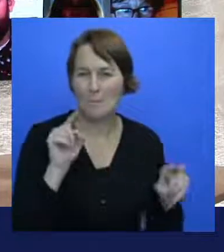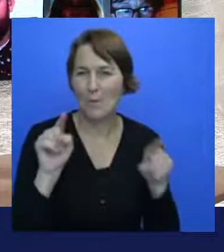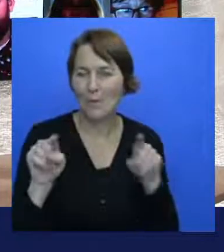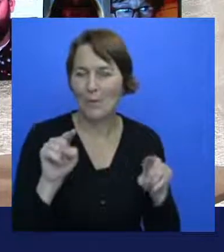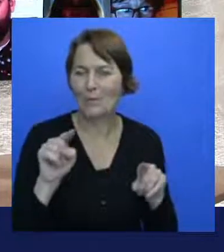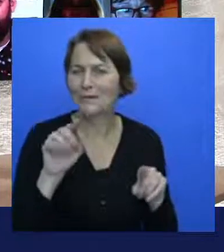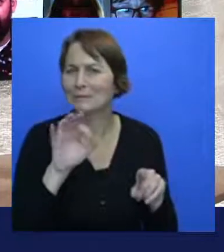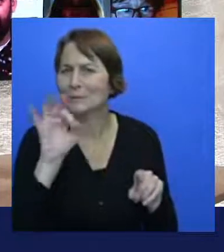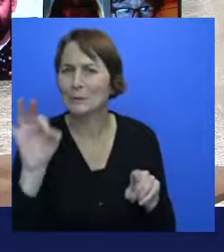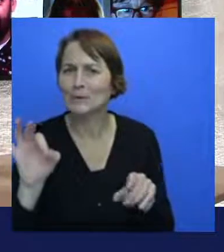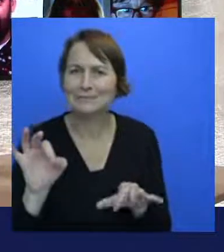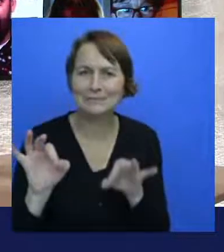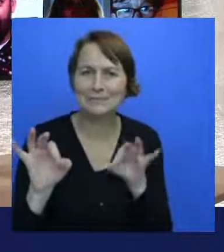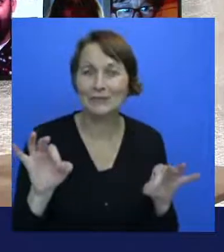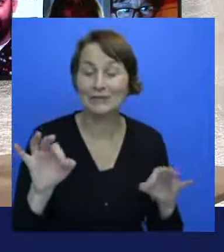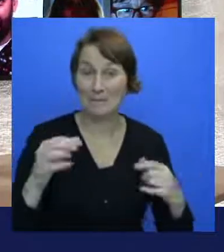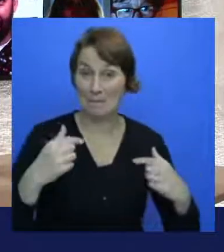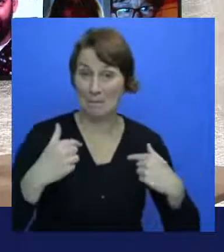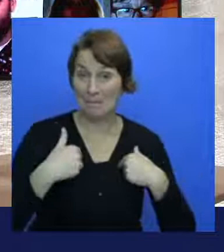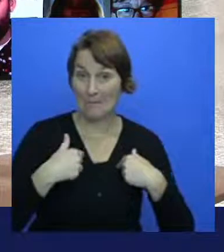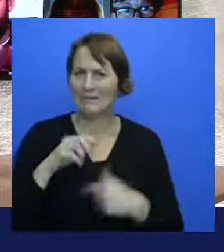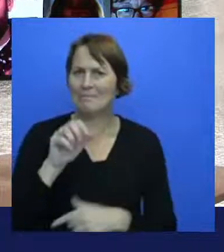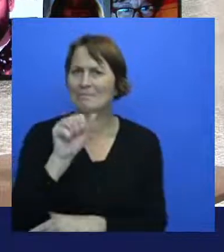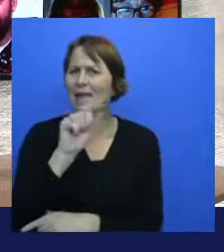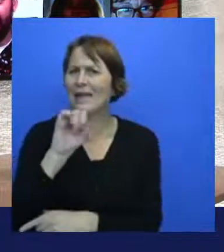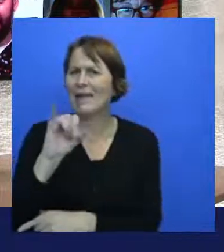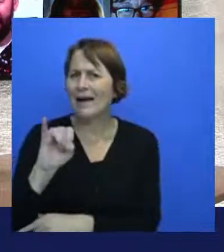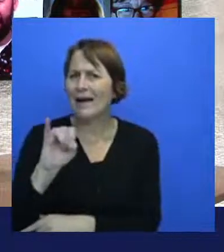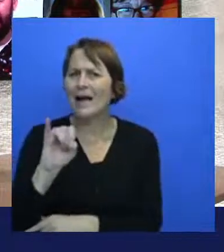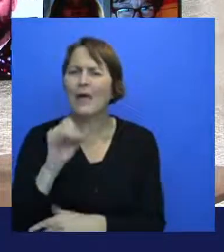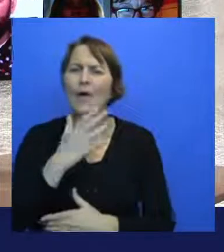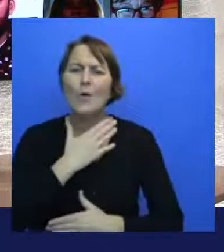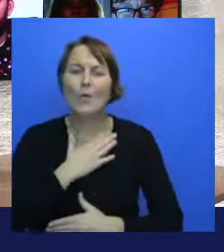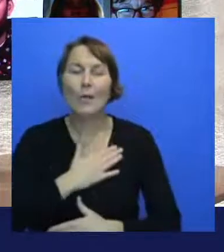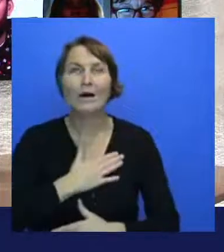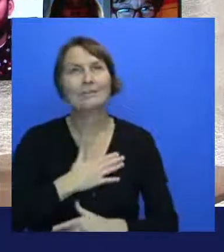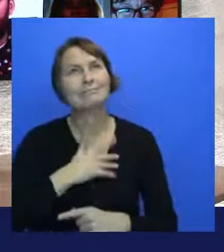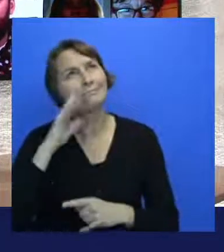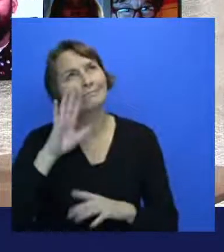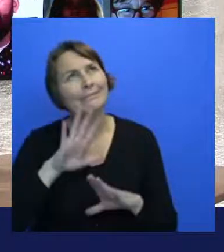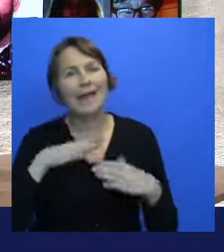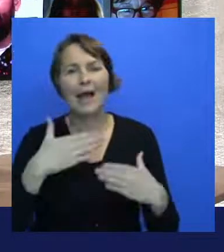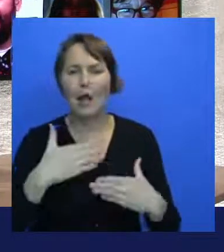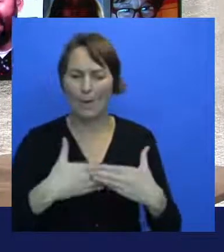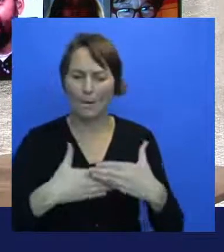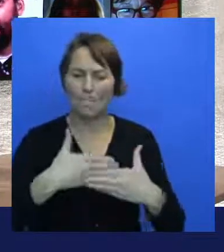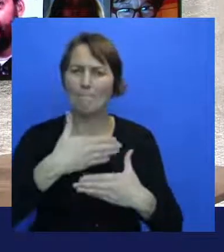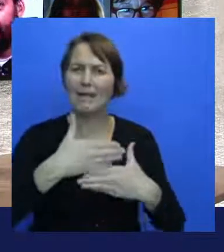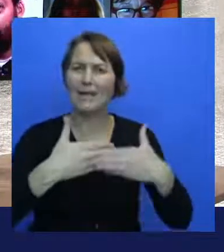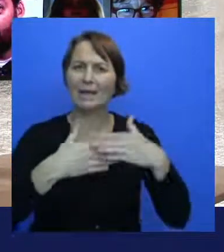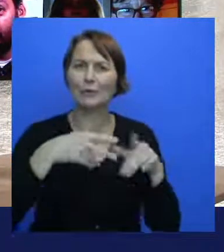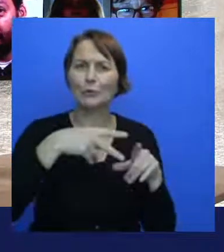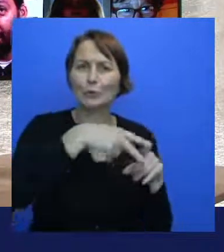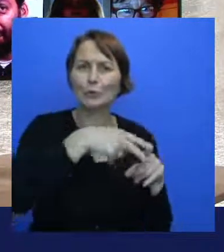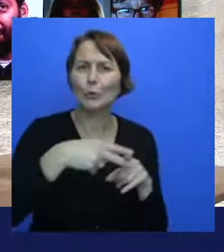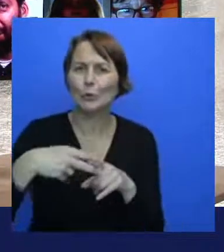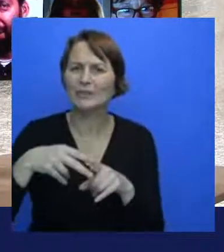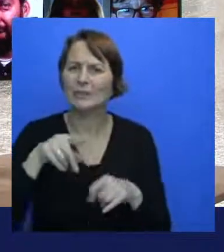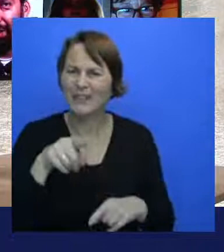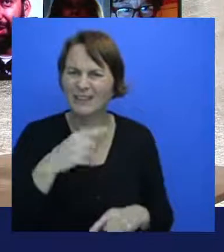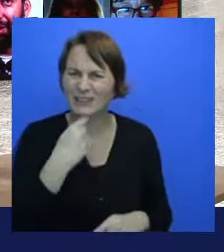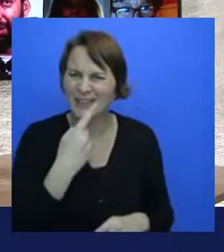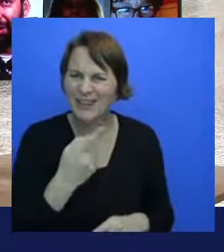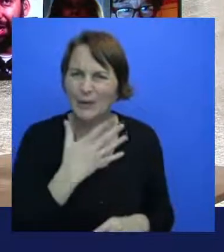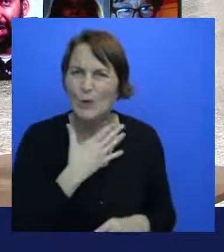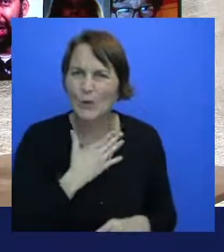like I like building tools perspective, but you all make AI that people actually use, and that's the